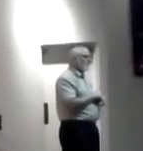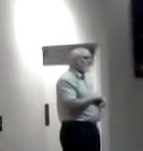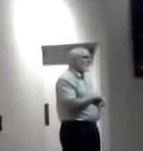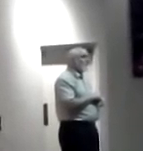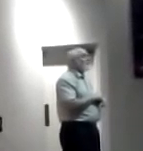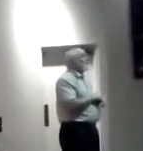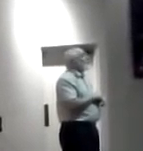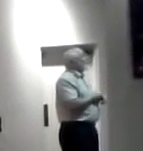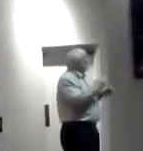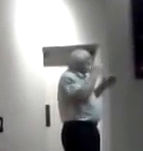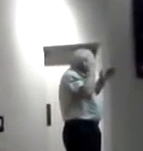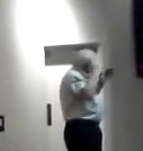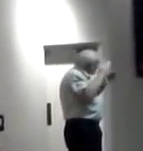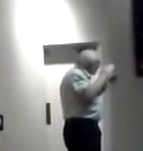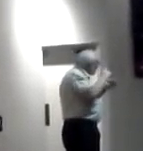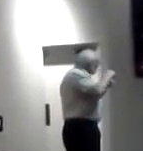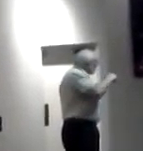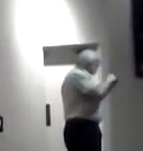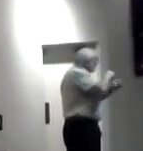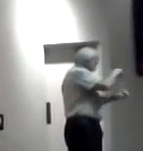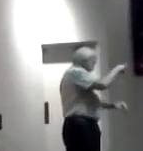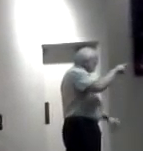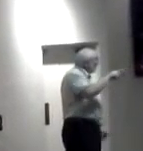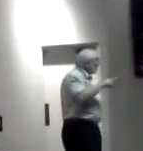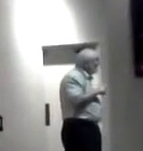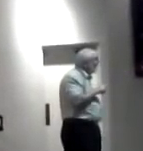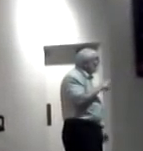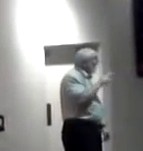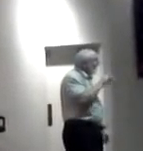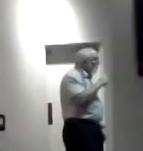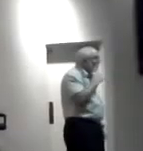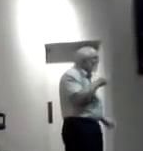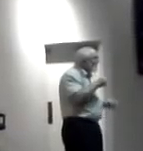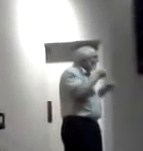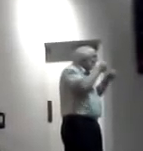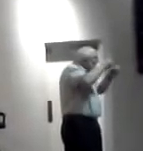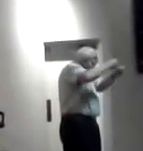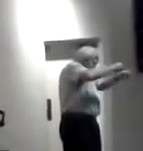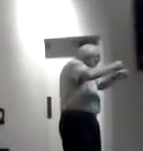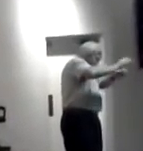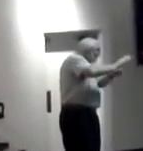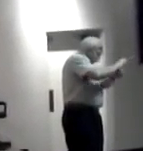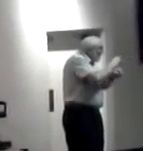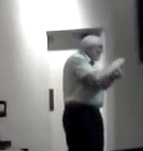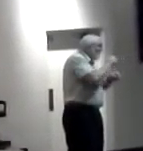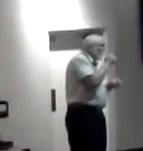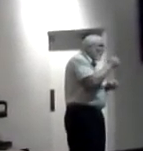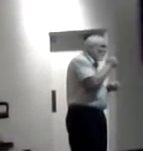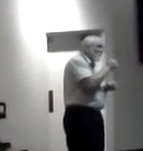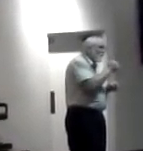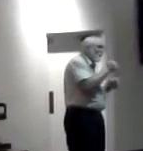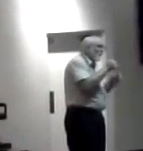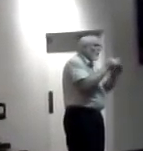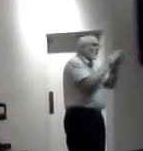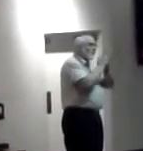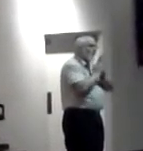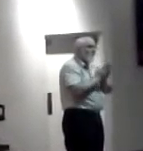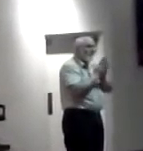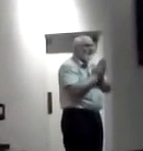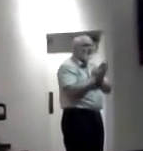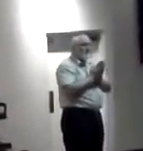Well, I don't know about you, but Paul says, devote yourselves to prayer. When it comes